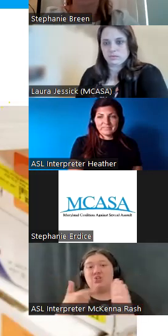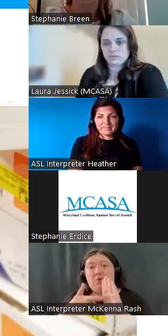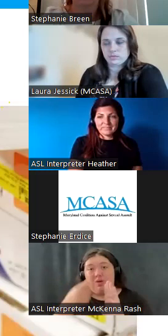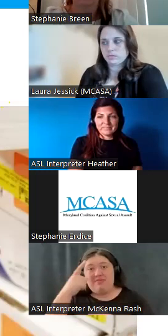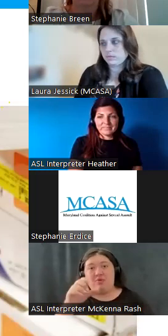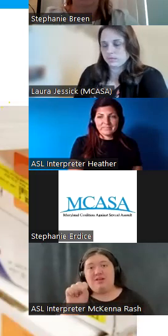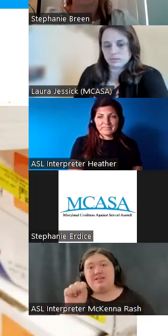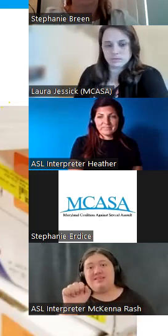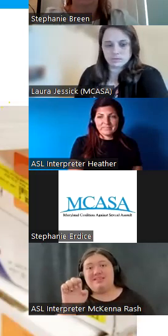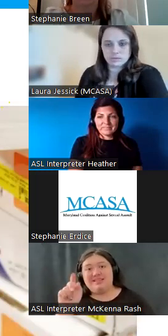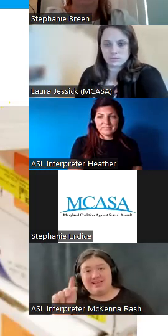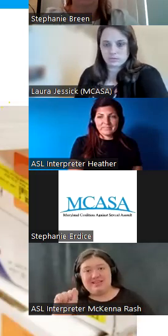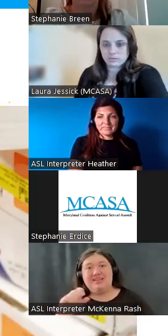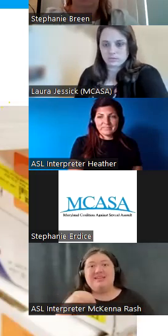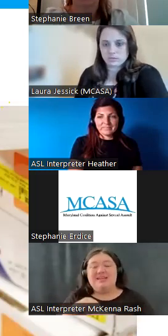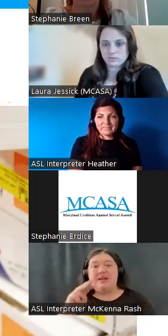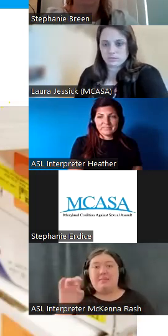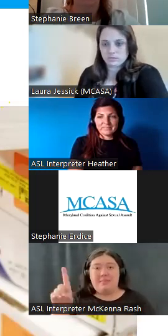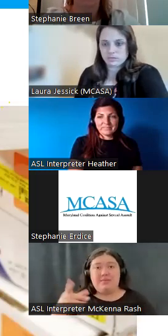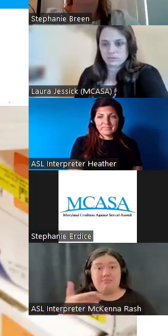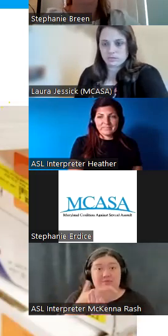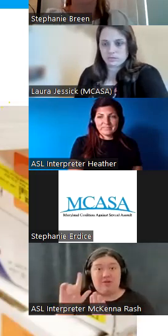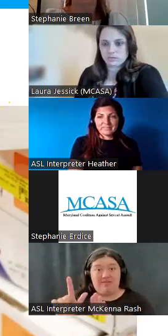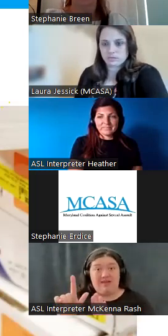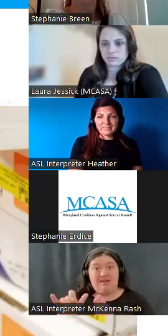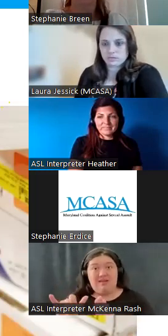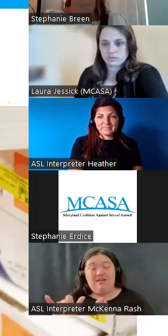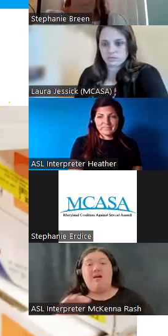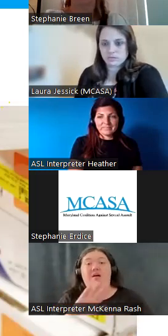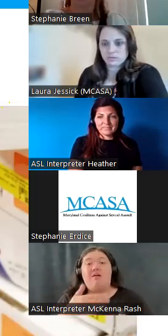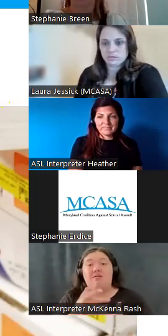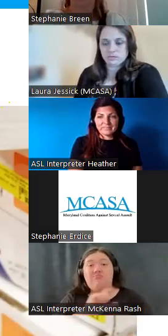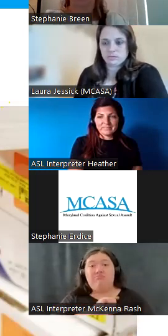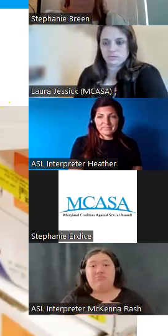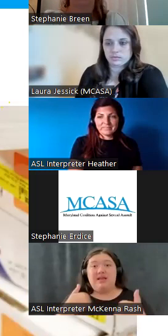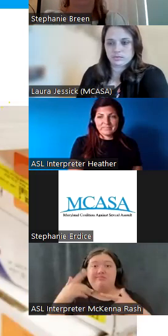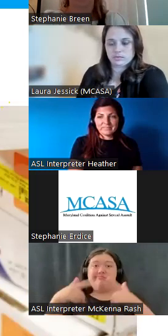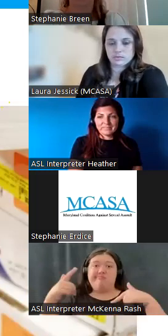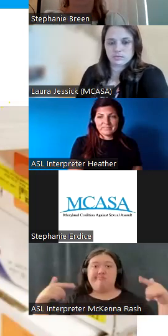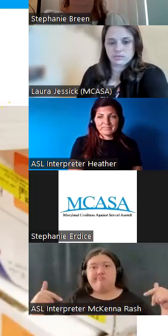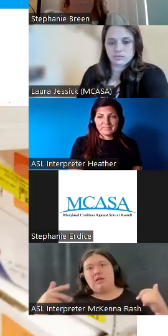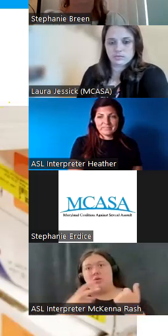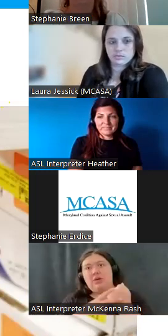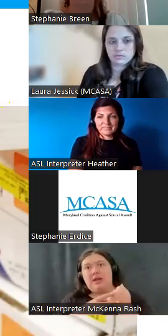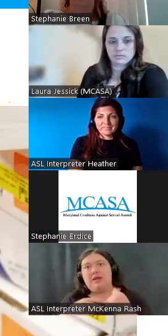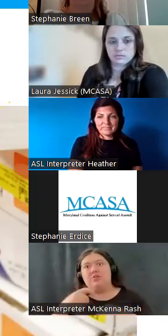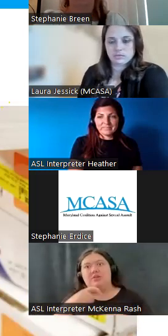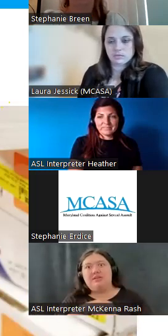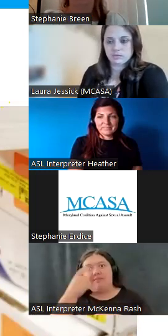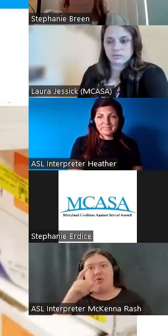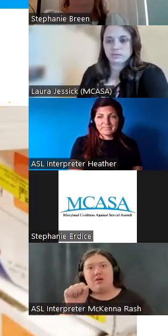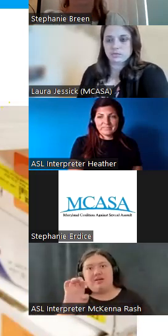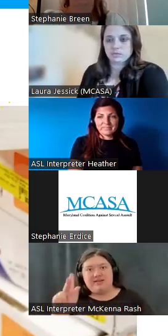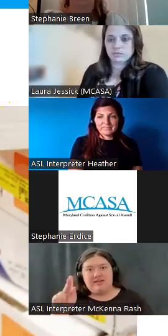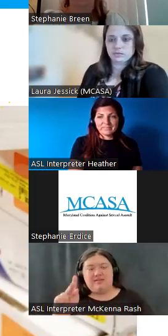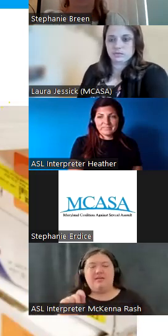Maryland. Prior to the legislation, all law enforcement agencies had varying retention periods for SAKEs. So for example,